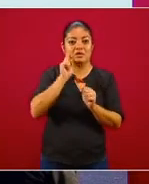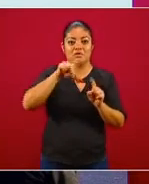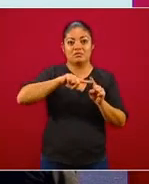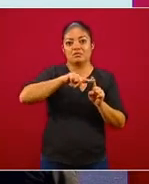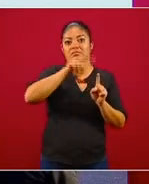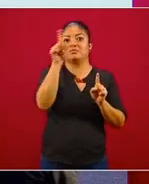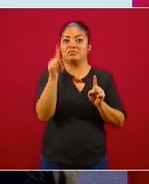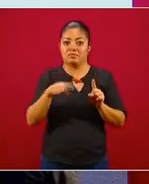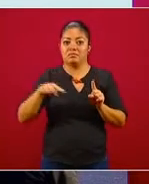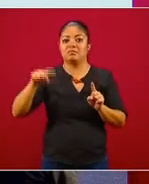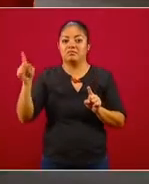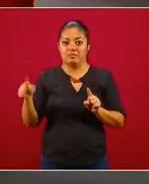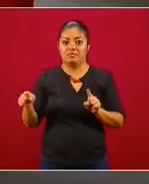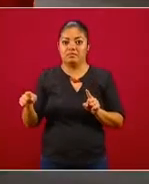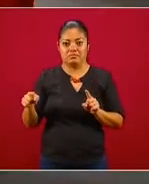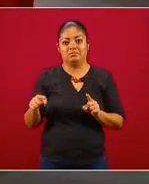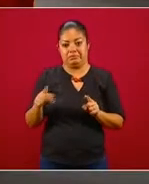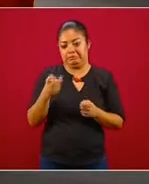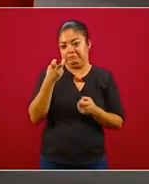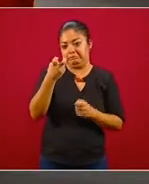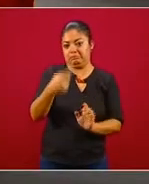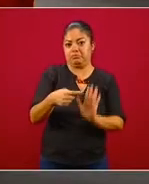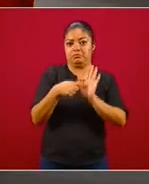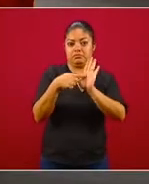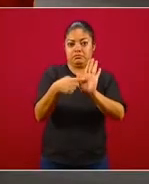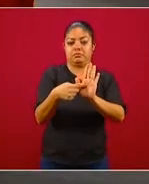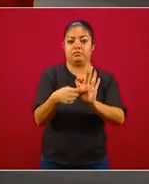now for malaria as well.